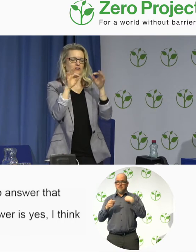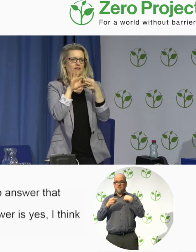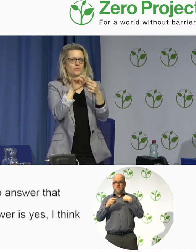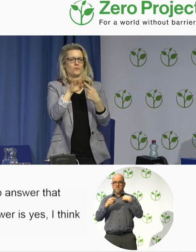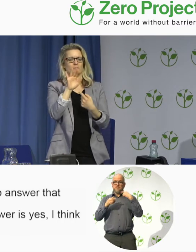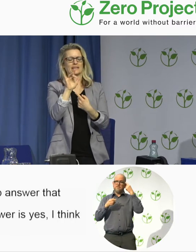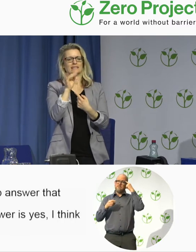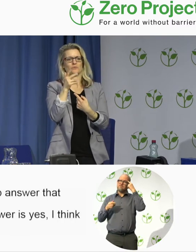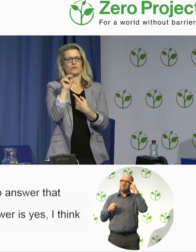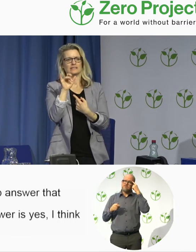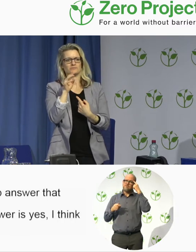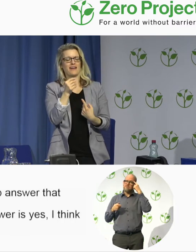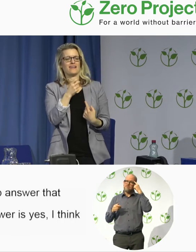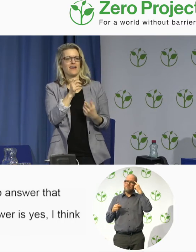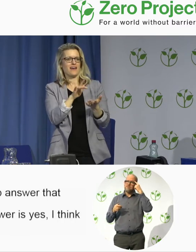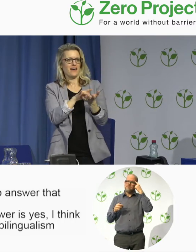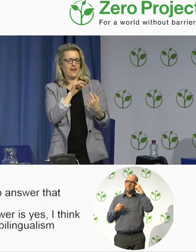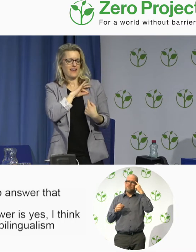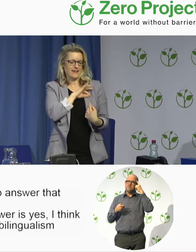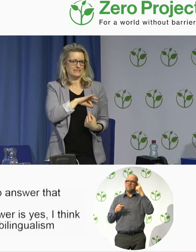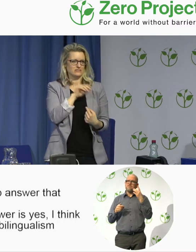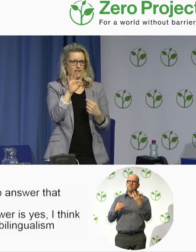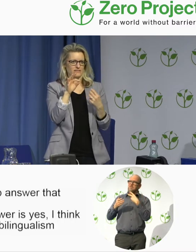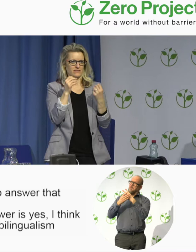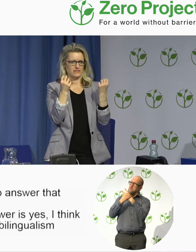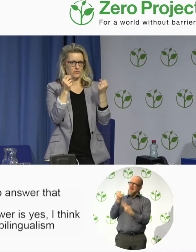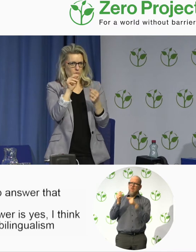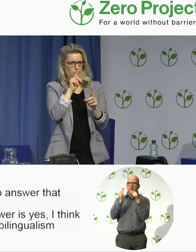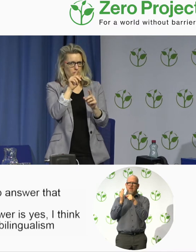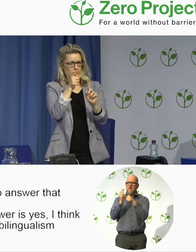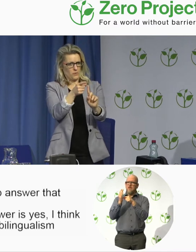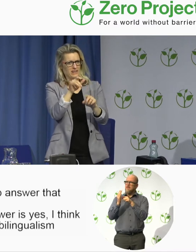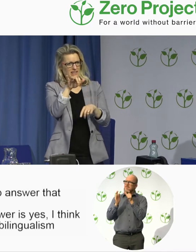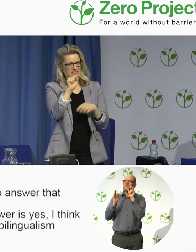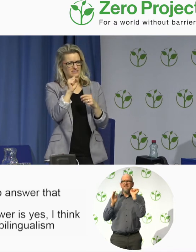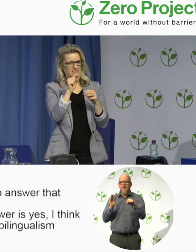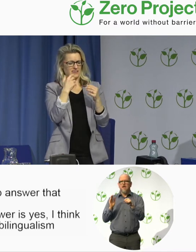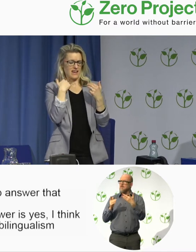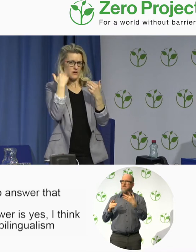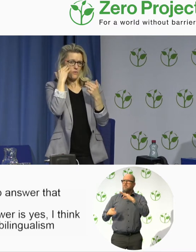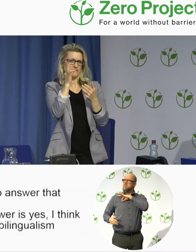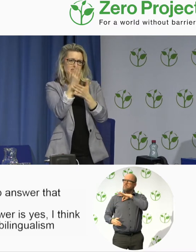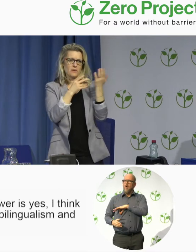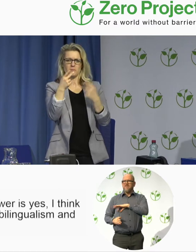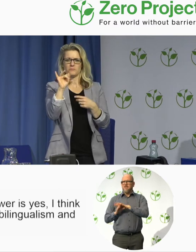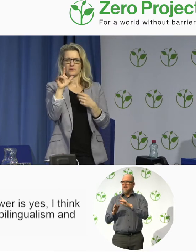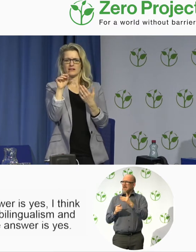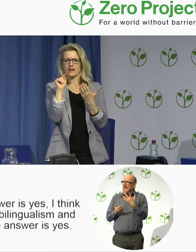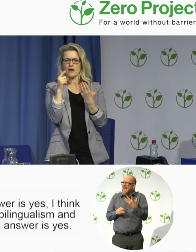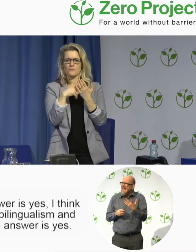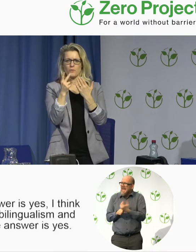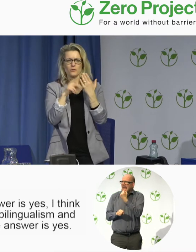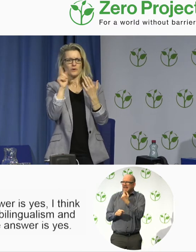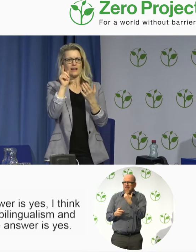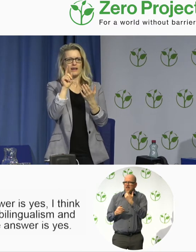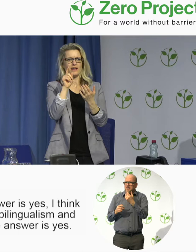one of our big discoveries related to bilingualism and the advantages of signing and early signing. So the